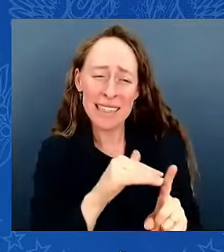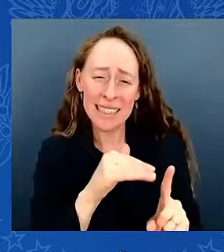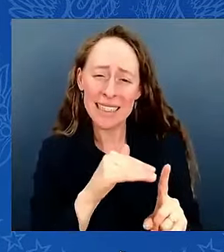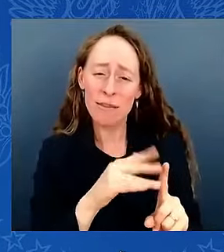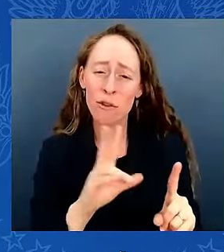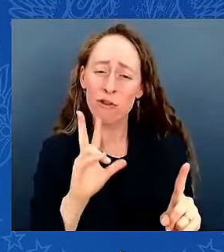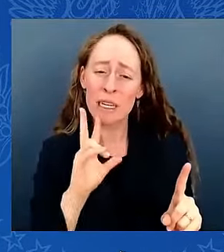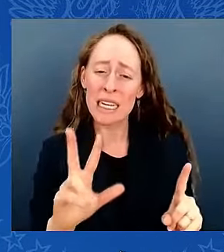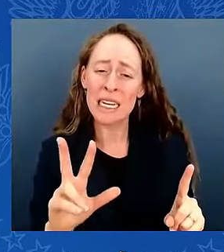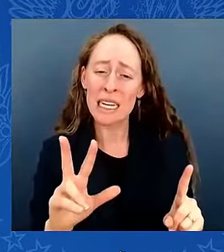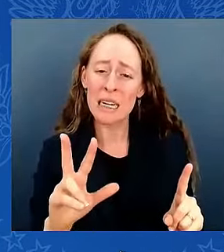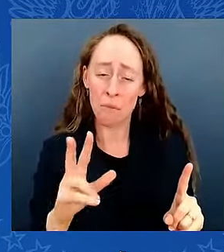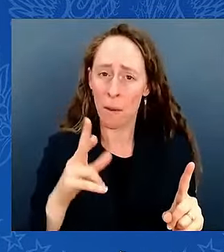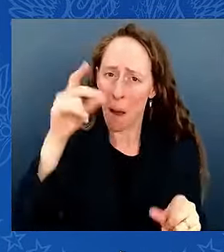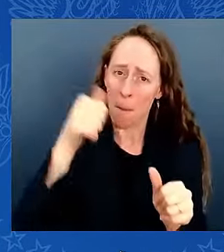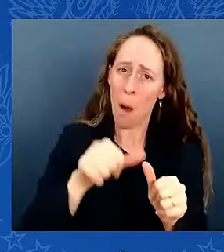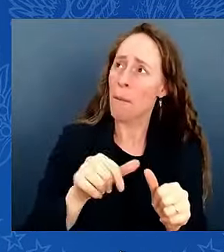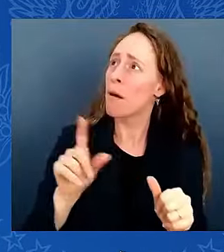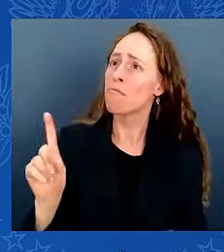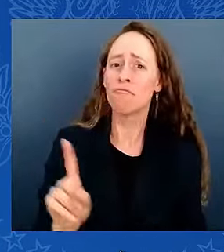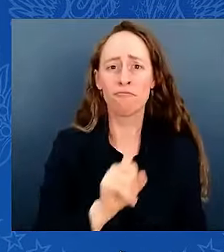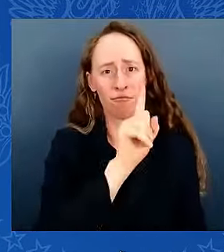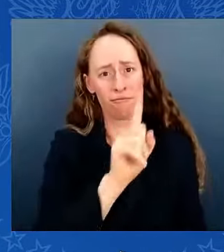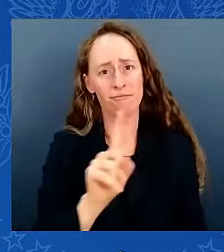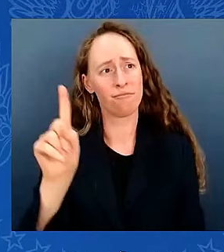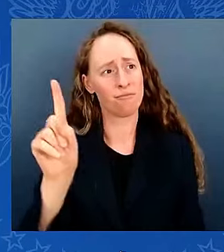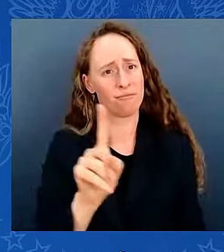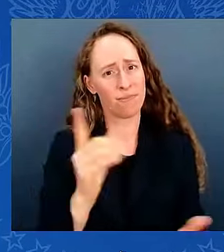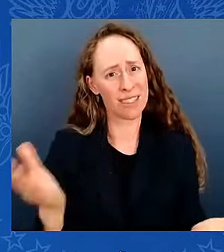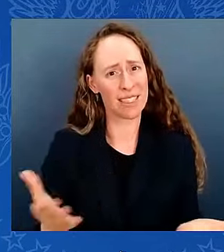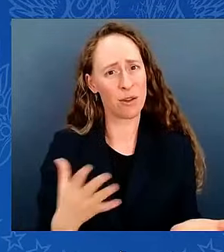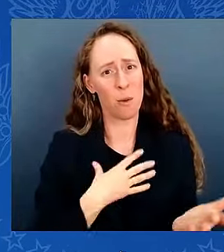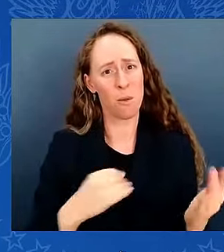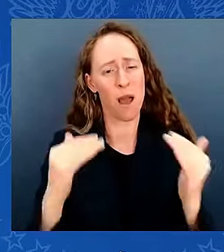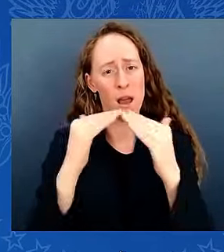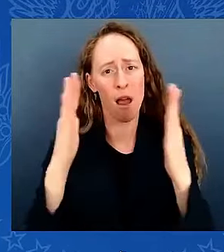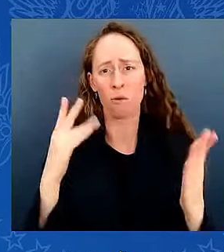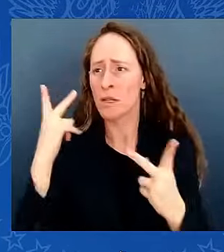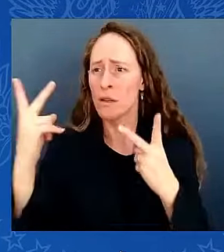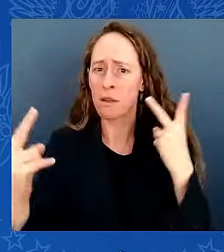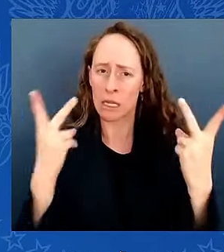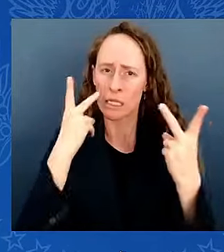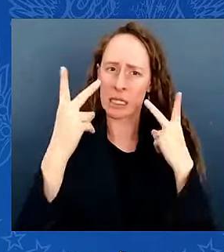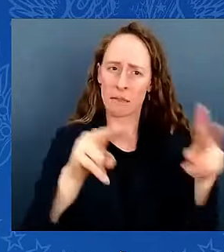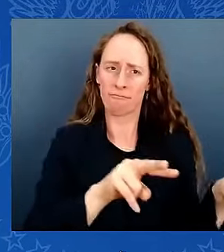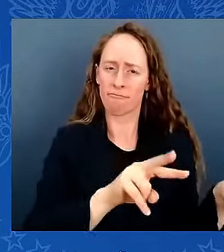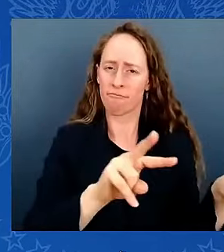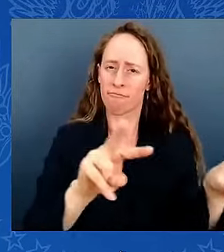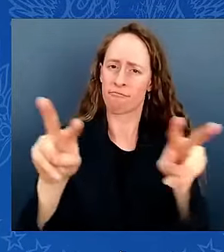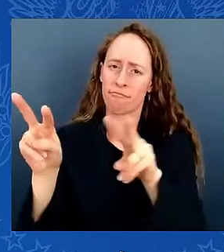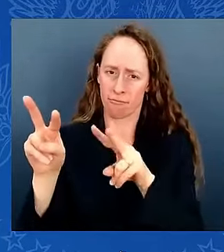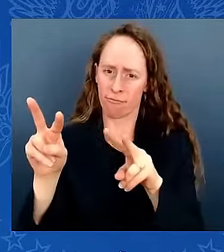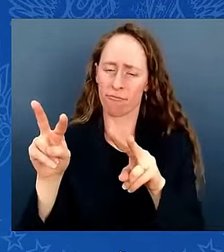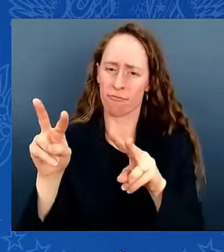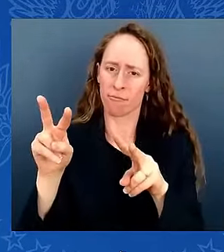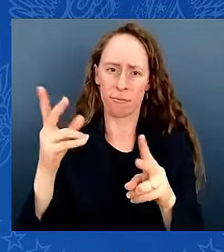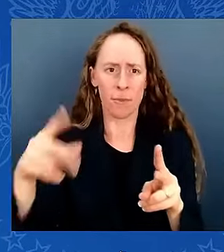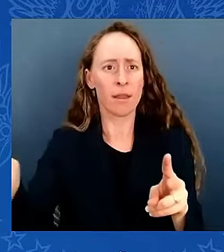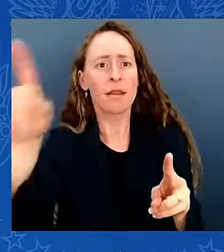and what is expected of her, and that she takes the Black excellence and she brings it to the next